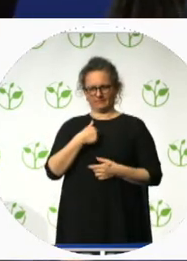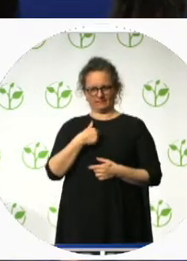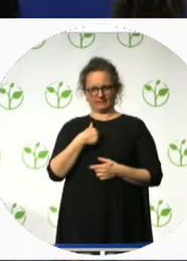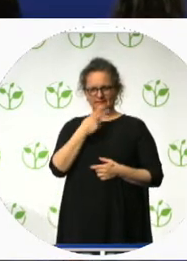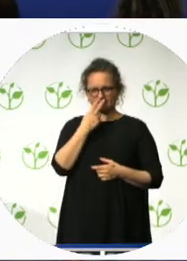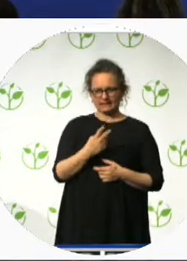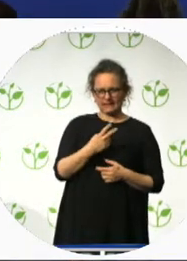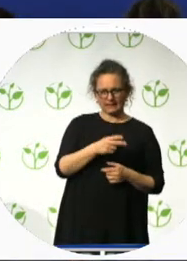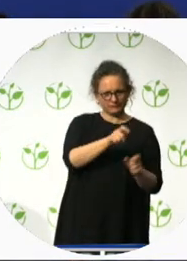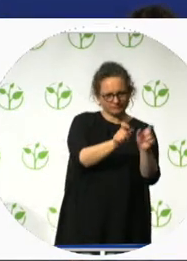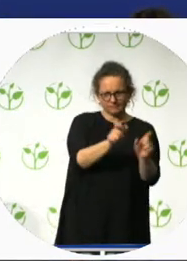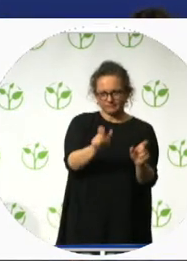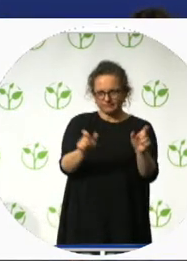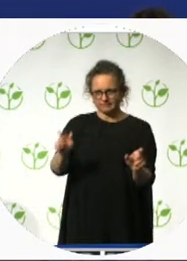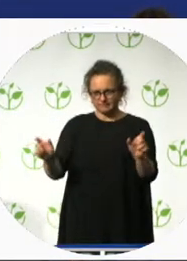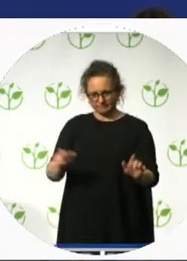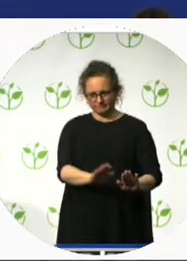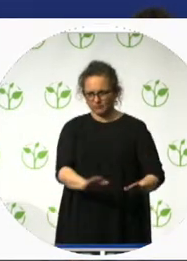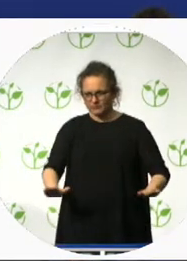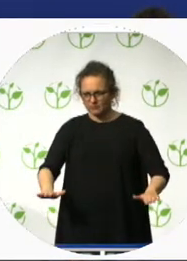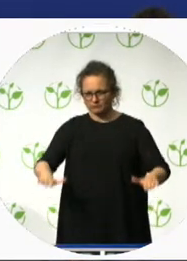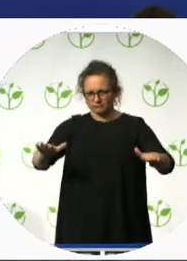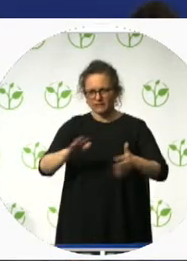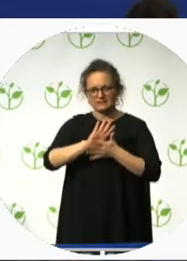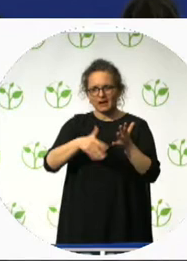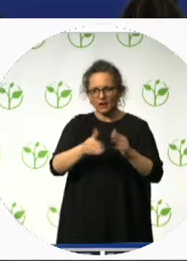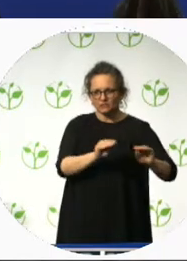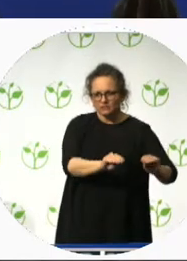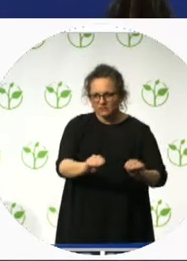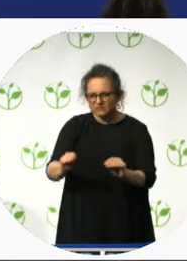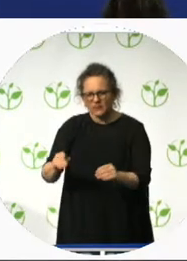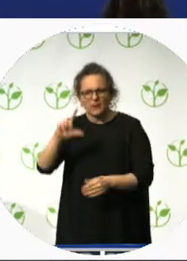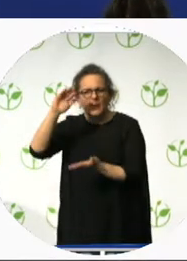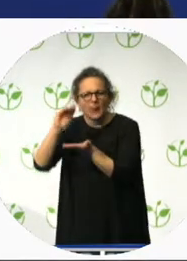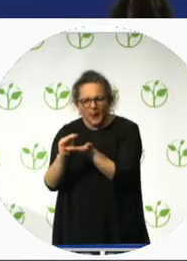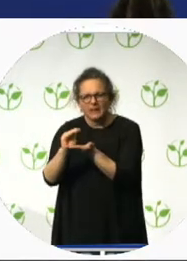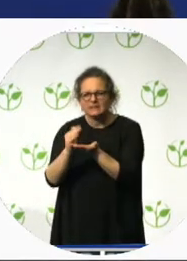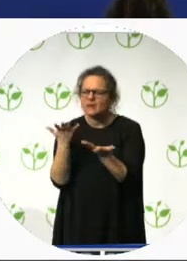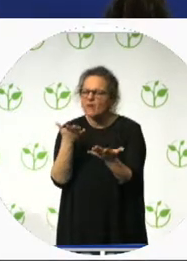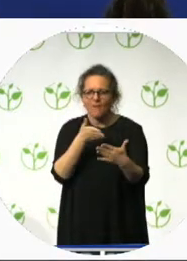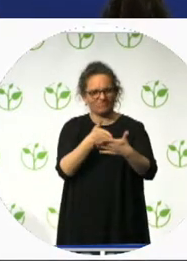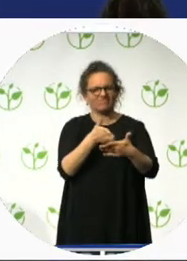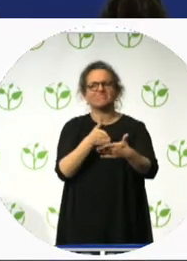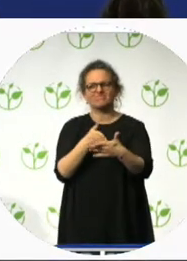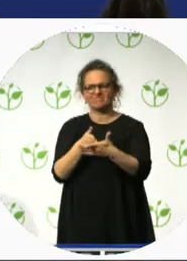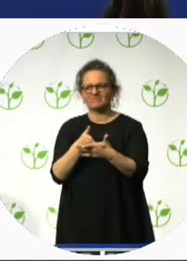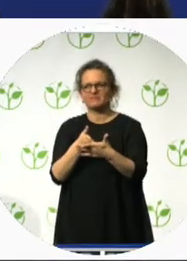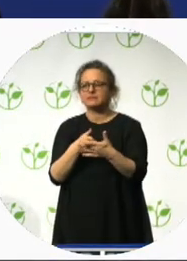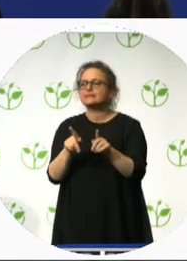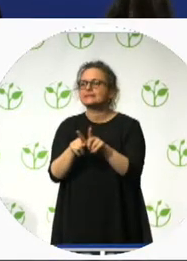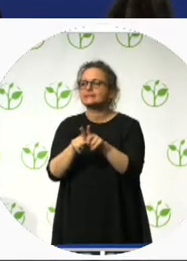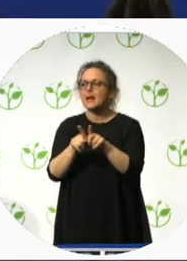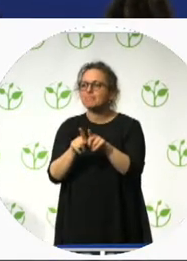As I've told, deaf people have little instruction language in sign language. They have a